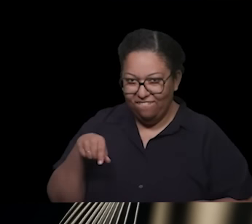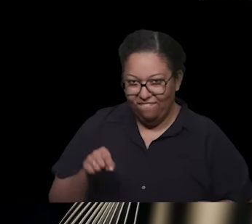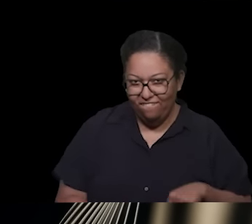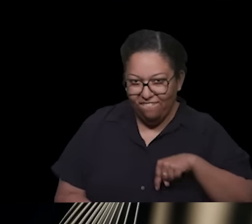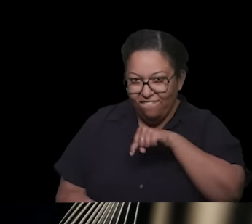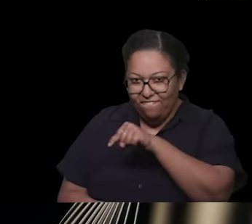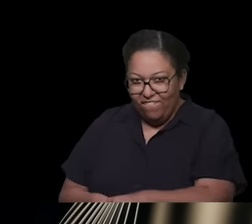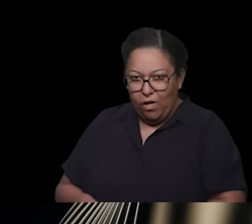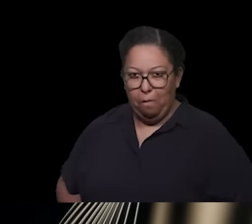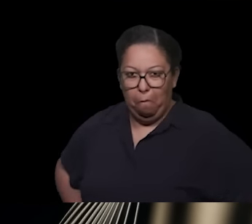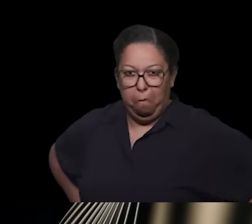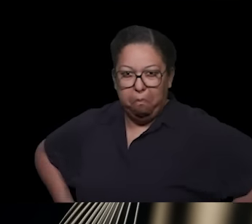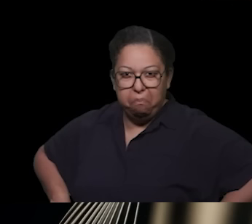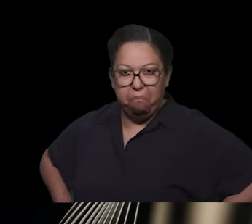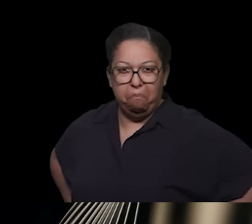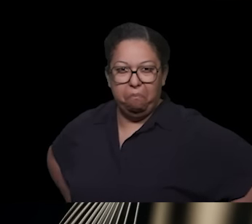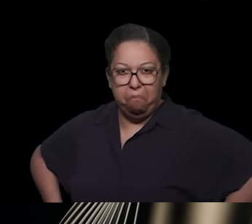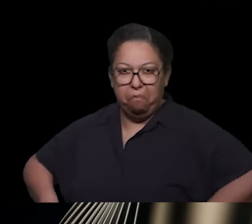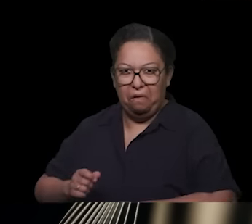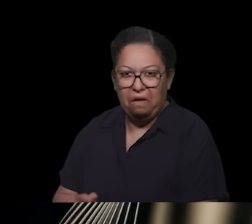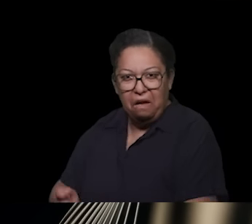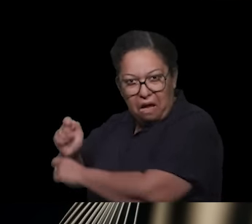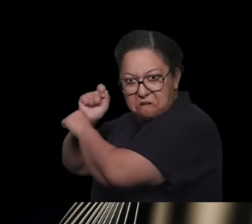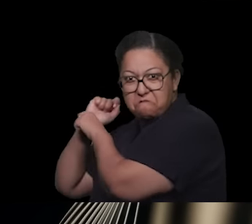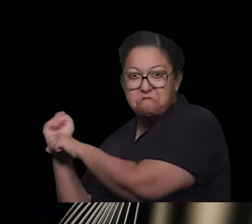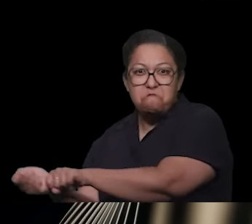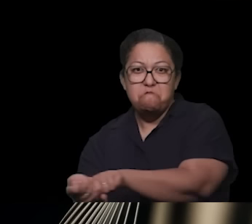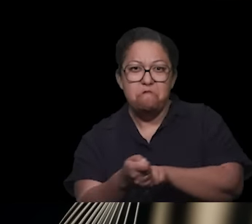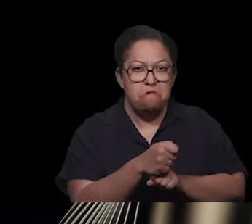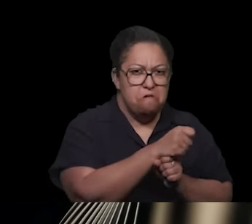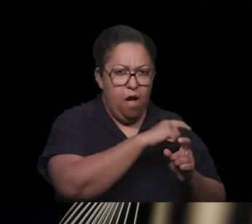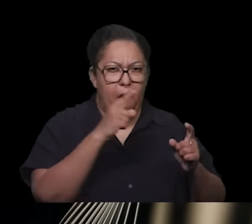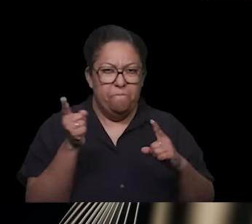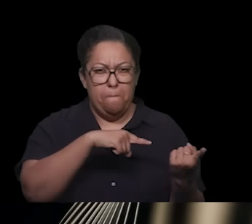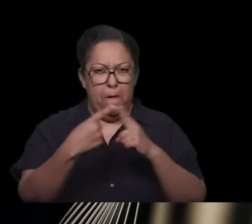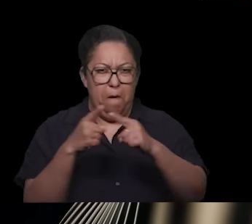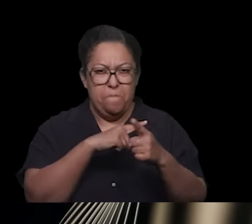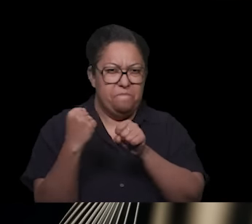strides confidently toward him. His long black coat flaps as he swings for Percy.